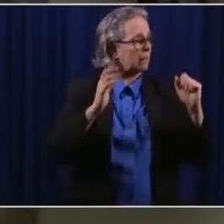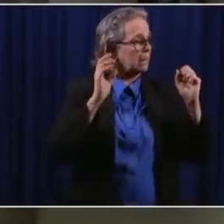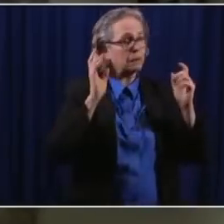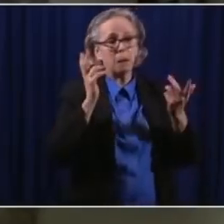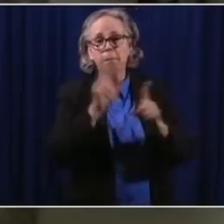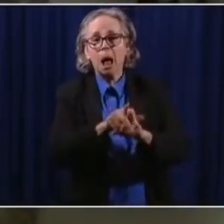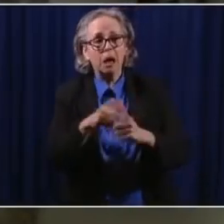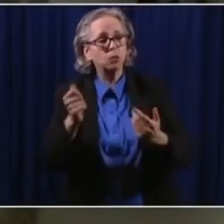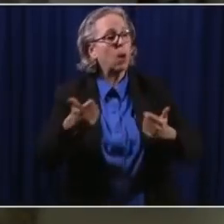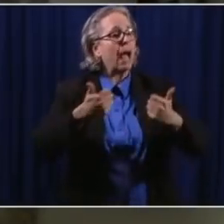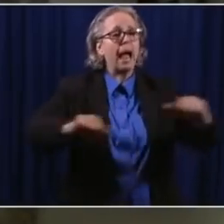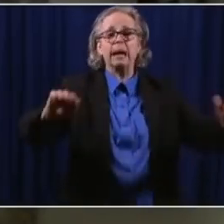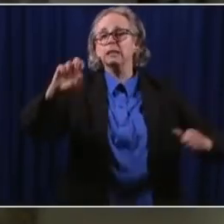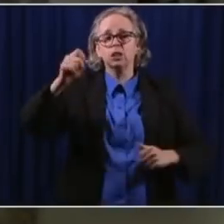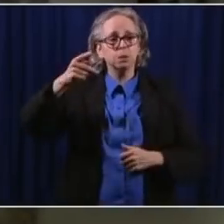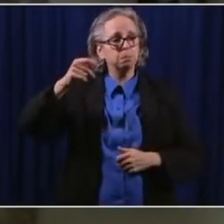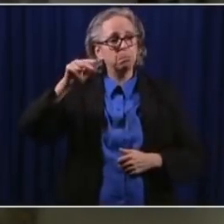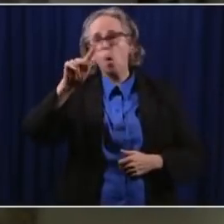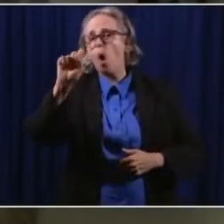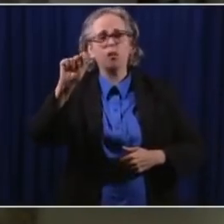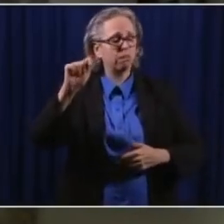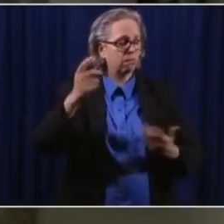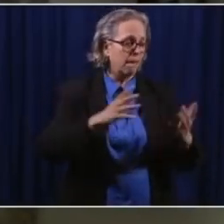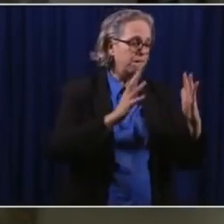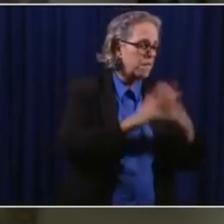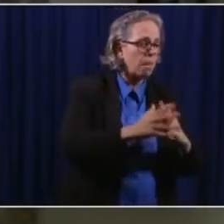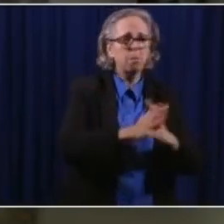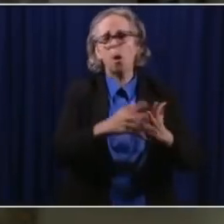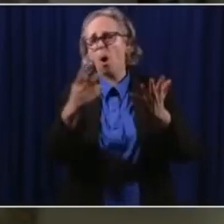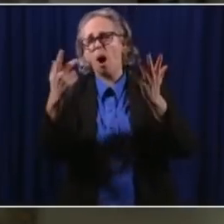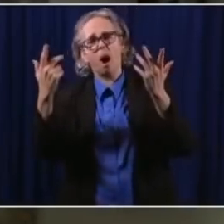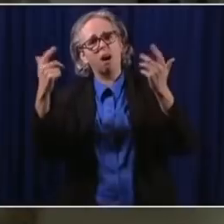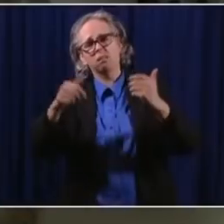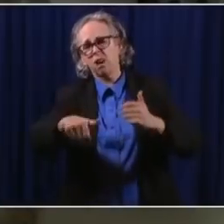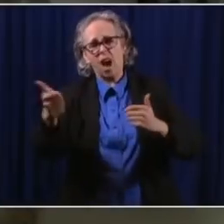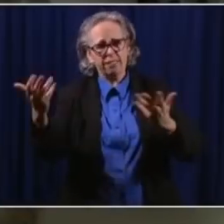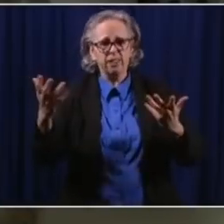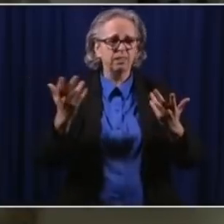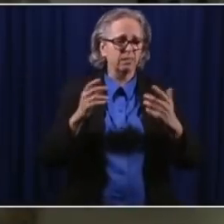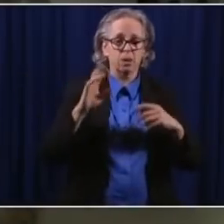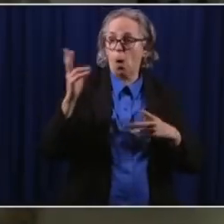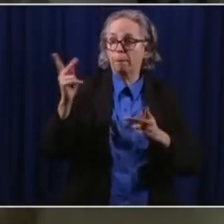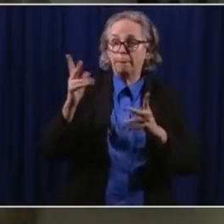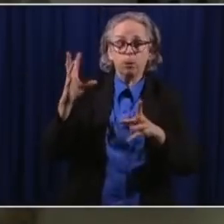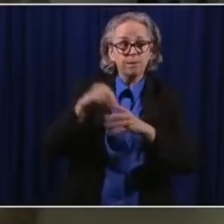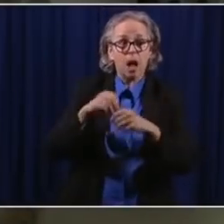sport might be, that you might have another group. It could include family members of cheerleaders, for example.